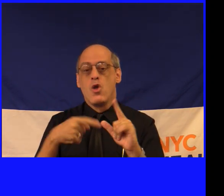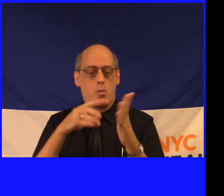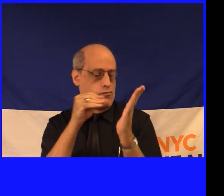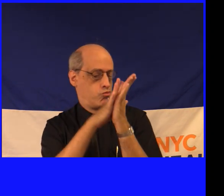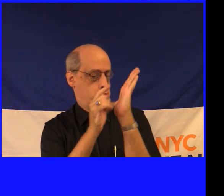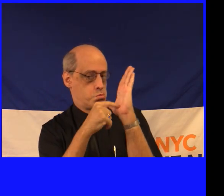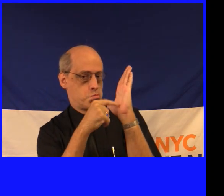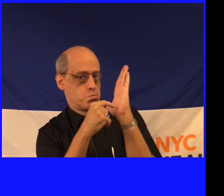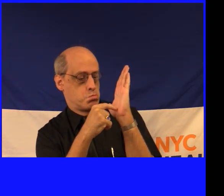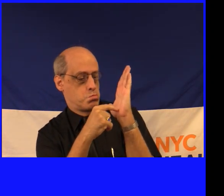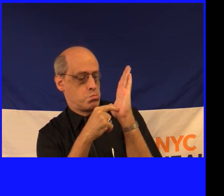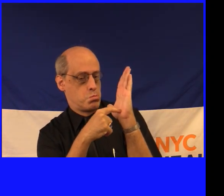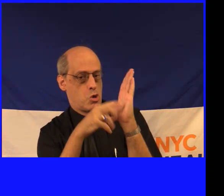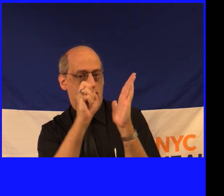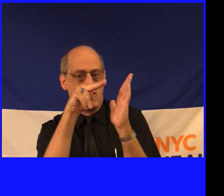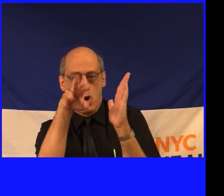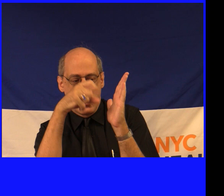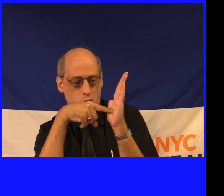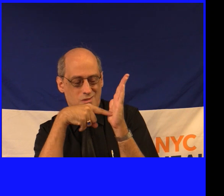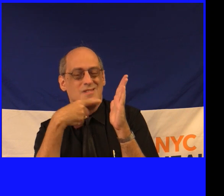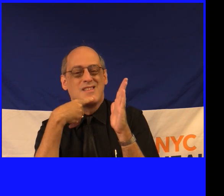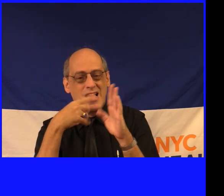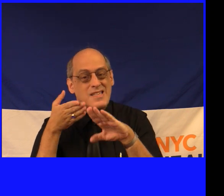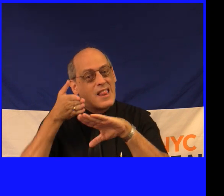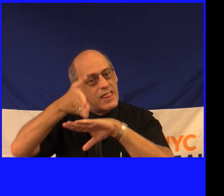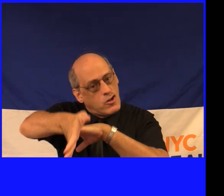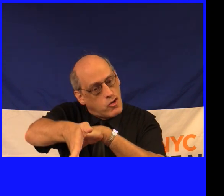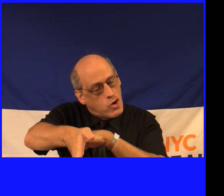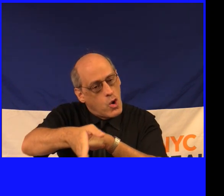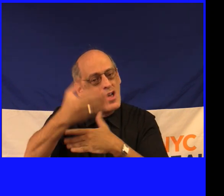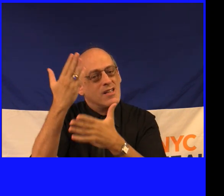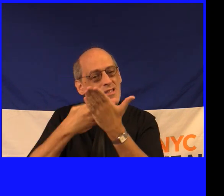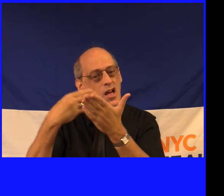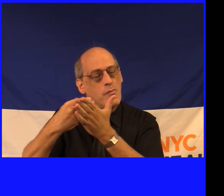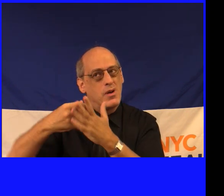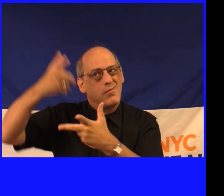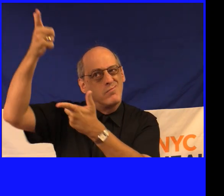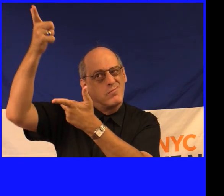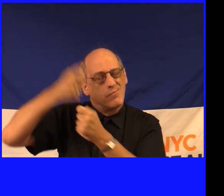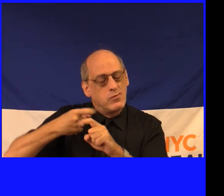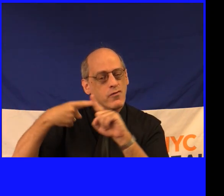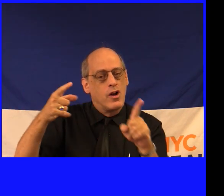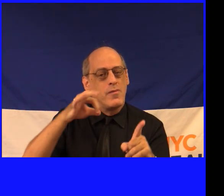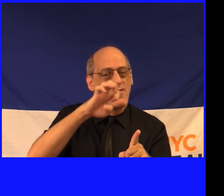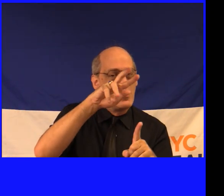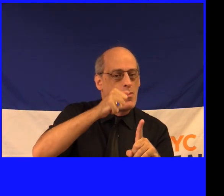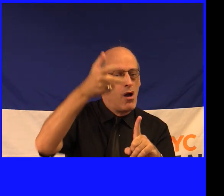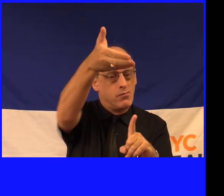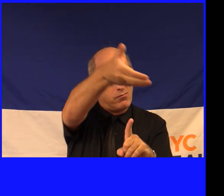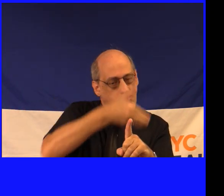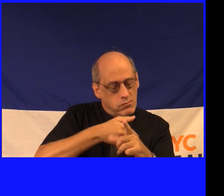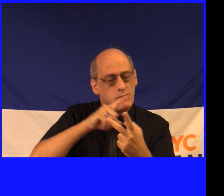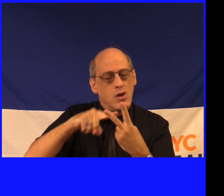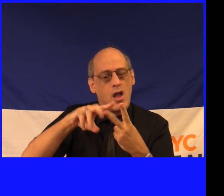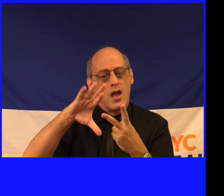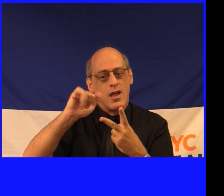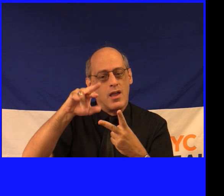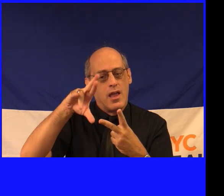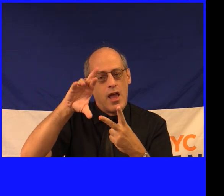financial statement notes, that we did get subsequent funding both for FEMA and for the CARES Act.